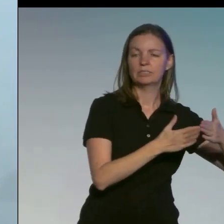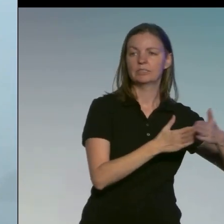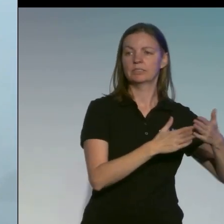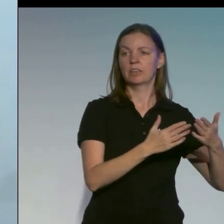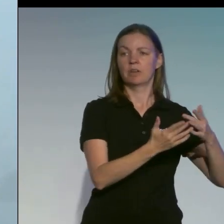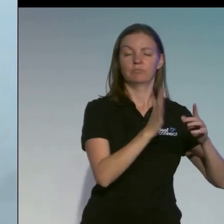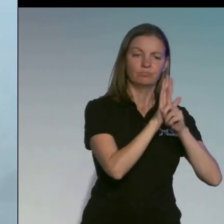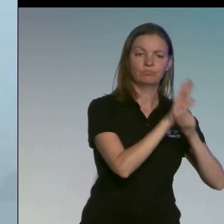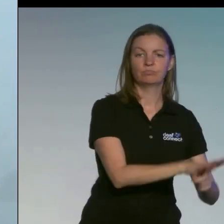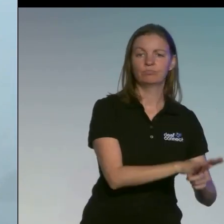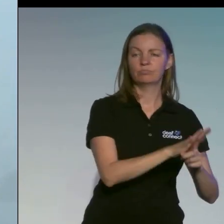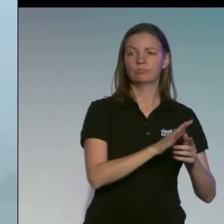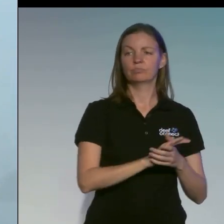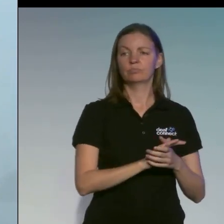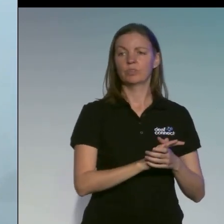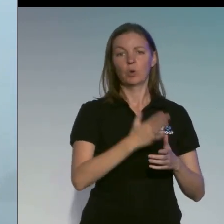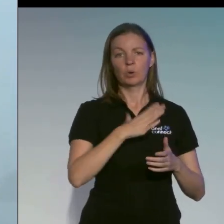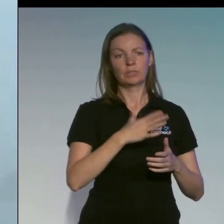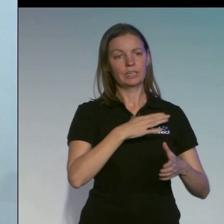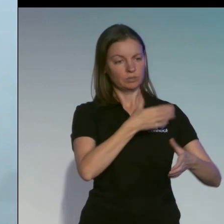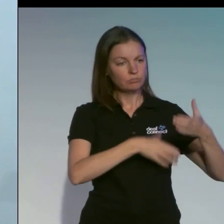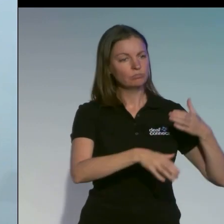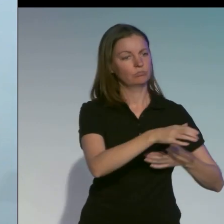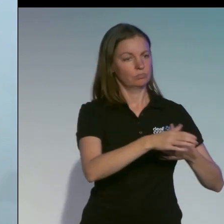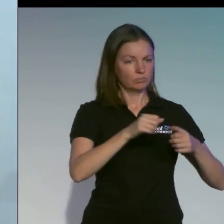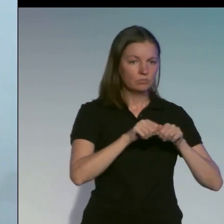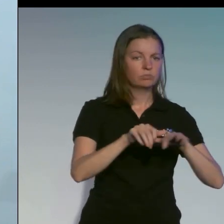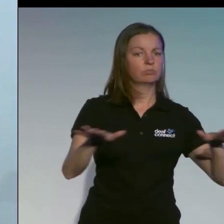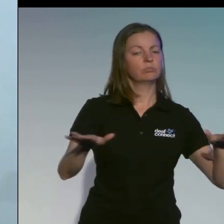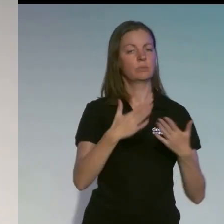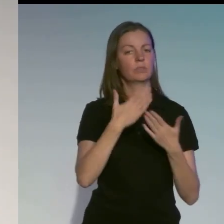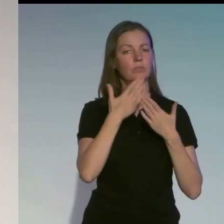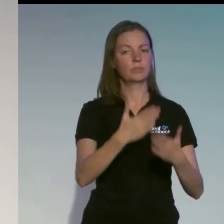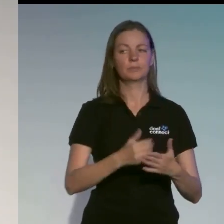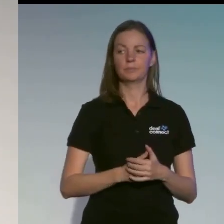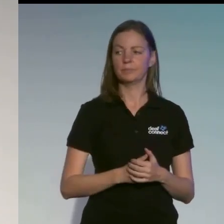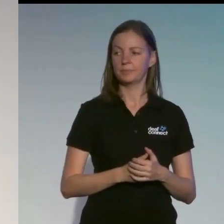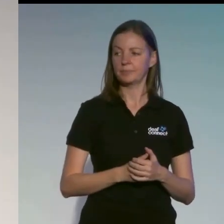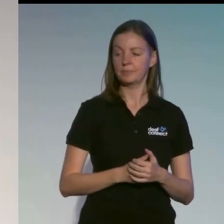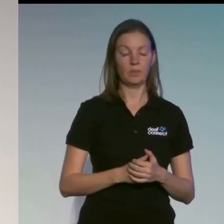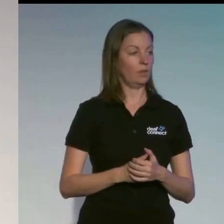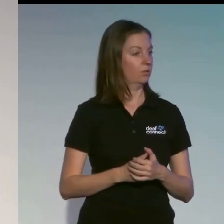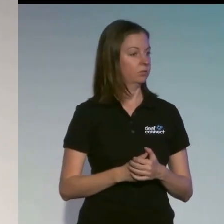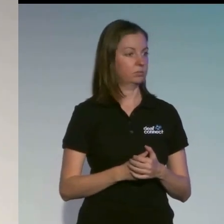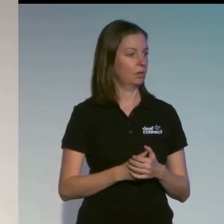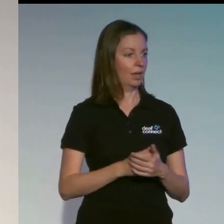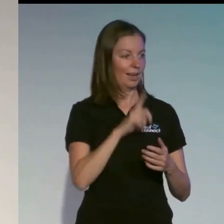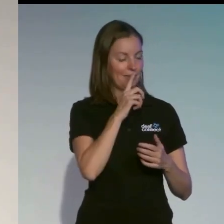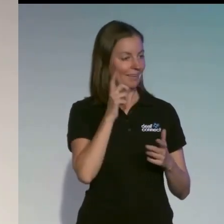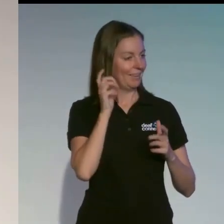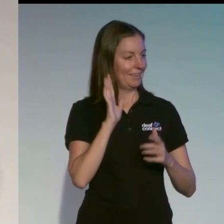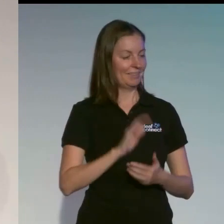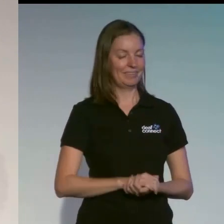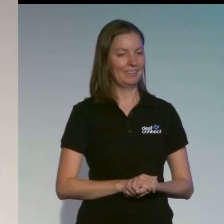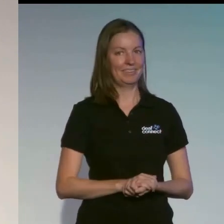us. Happy Pride to everybody. Thank you very much. Oh, yes.